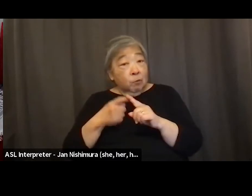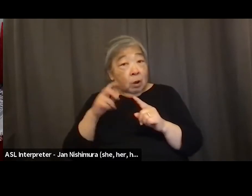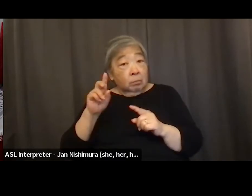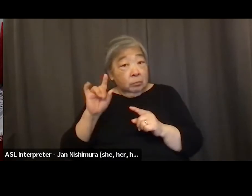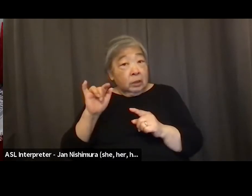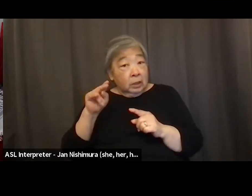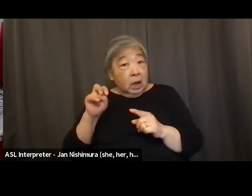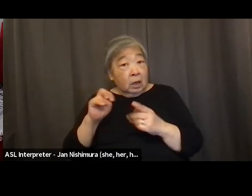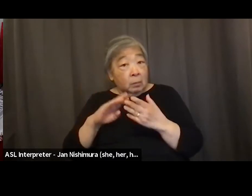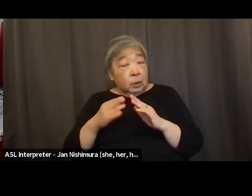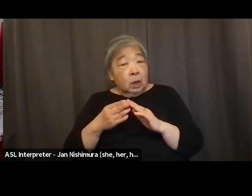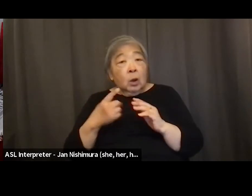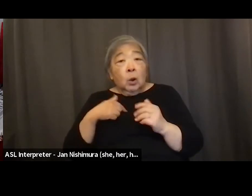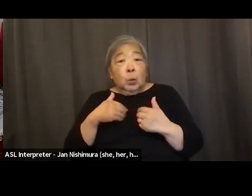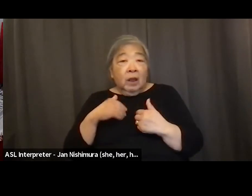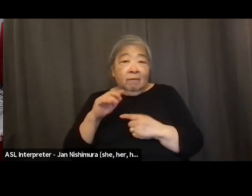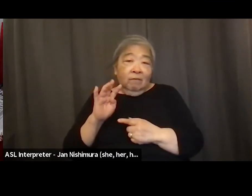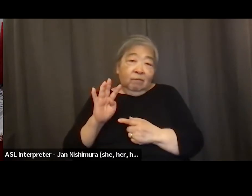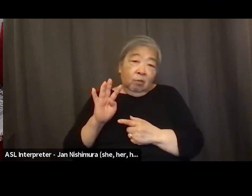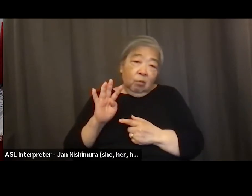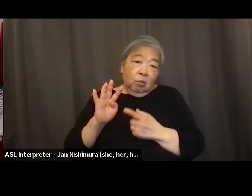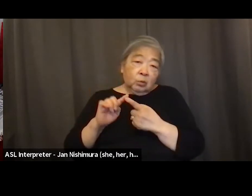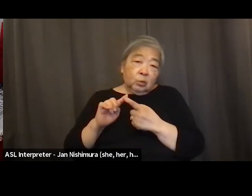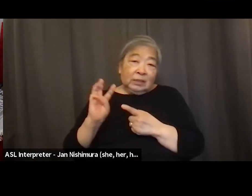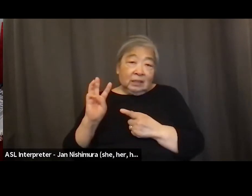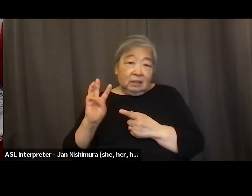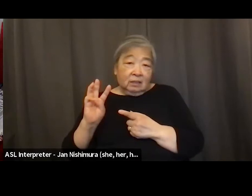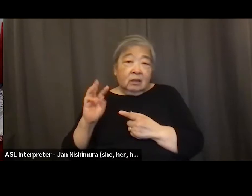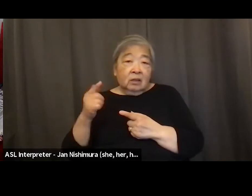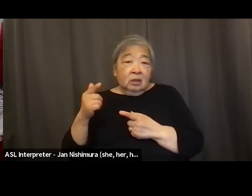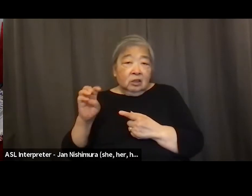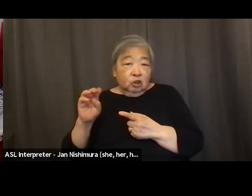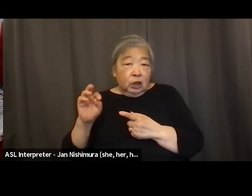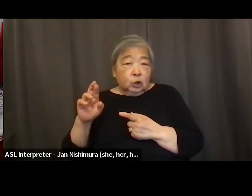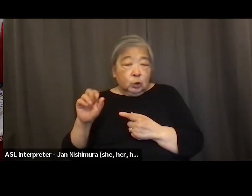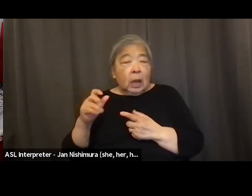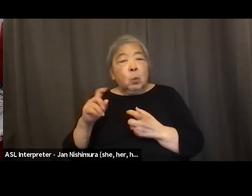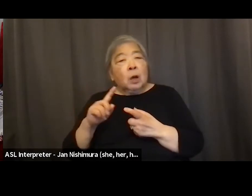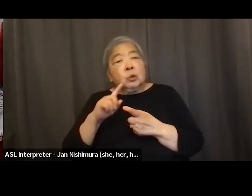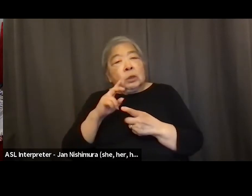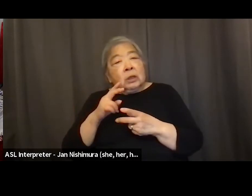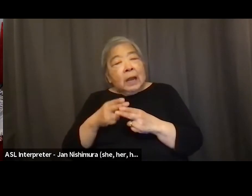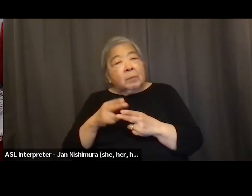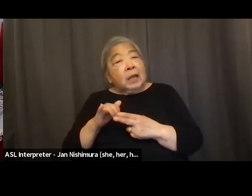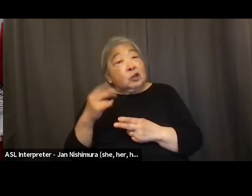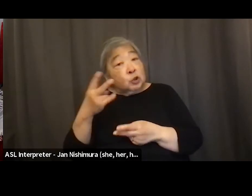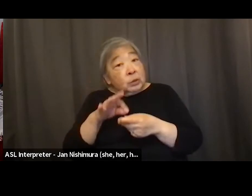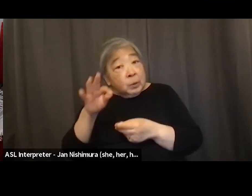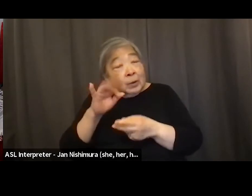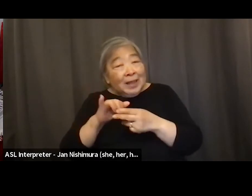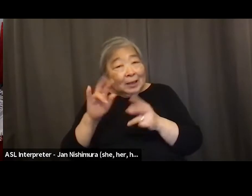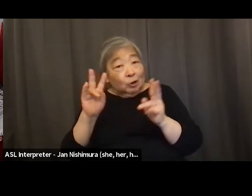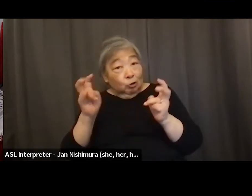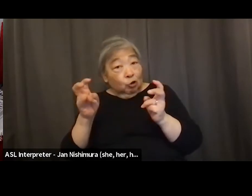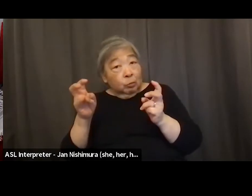community, we have 4 to 6 genders. And I want to also name that the term Two-Spirit came from